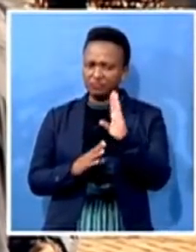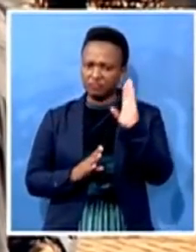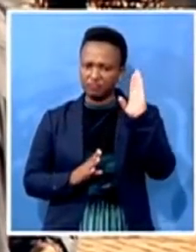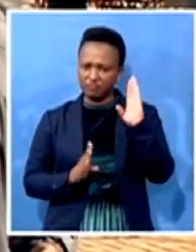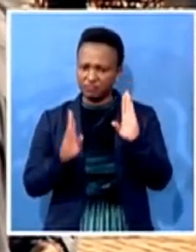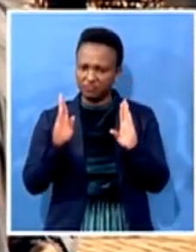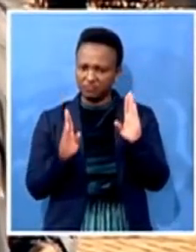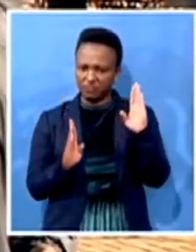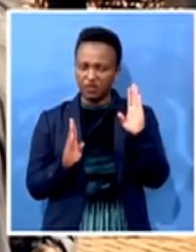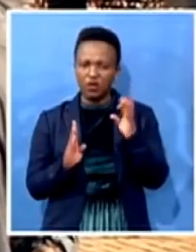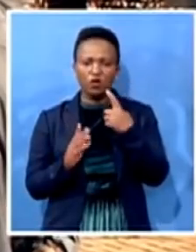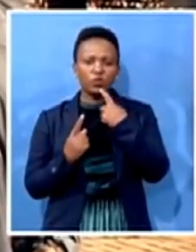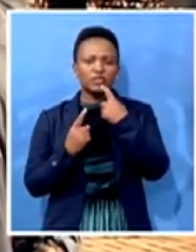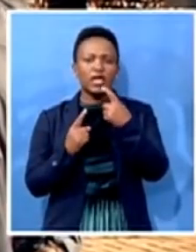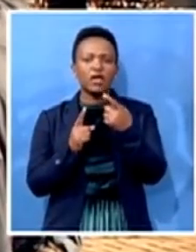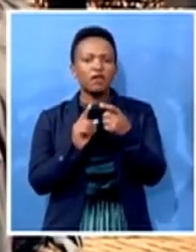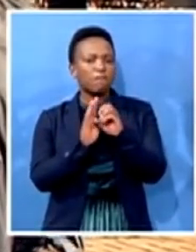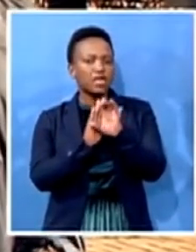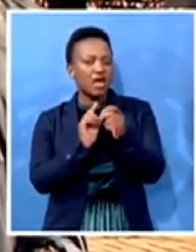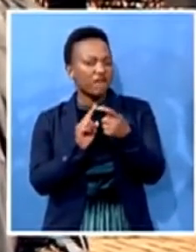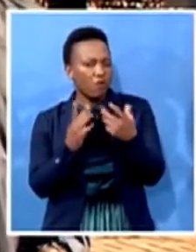from, and then you pose your